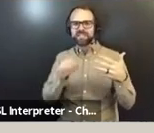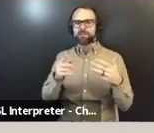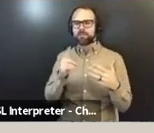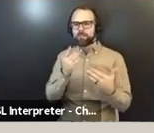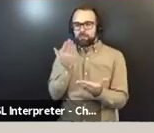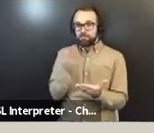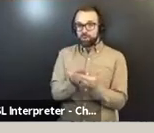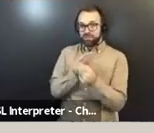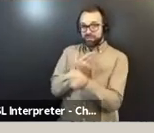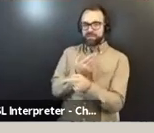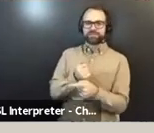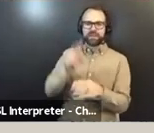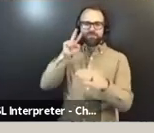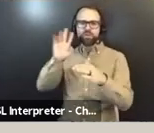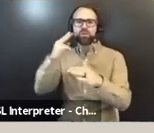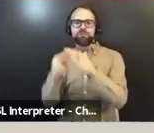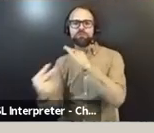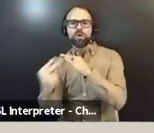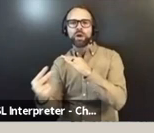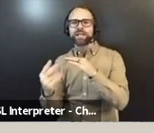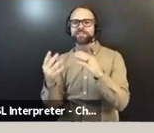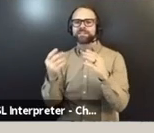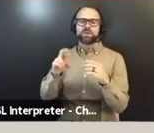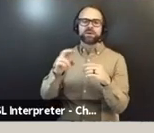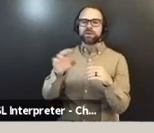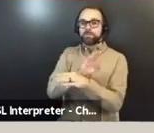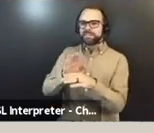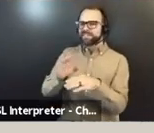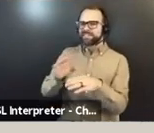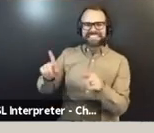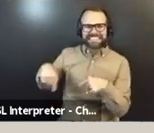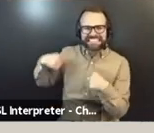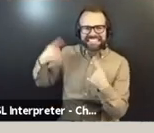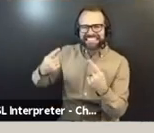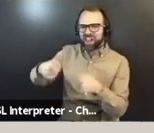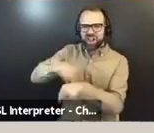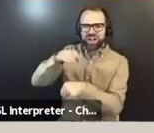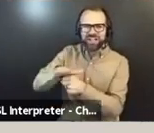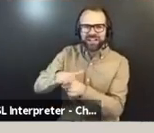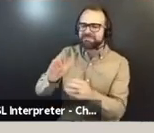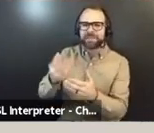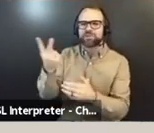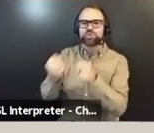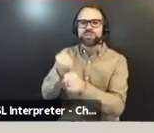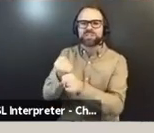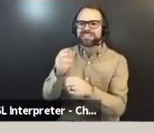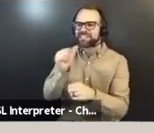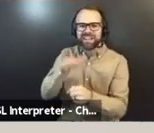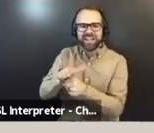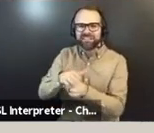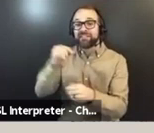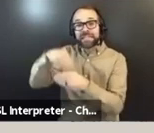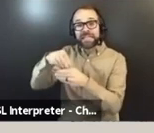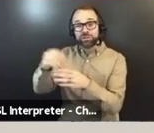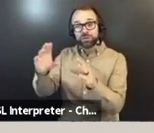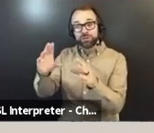exists, like forecast. Sometimes if you're not being in business long enough, you might not have 2 years of financials. But as long as you've got internal statements, we can help